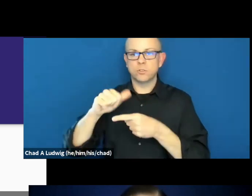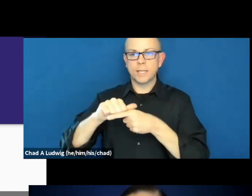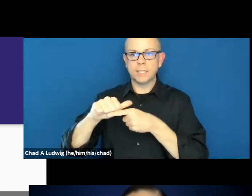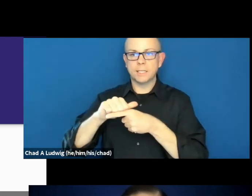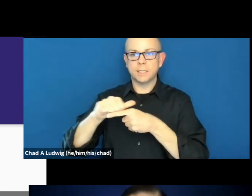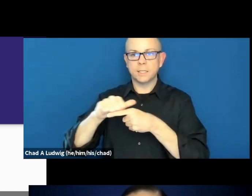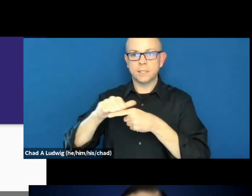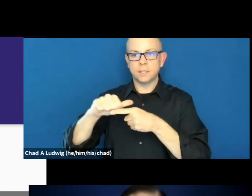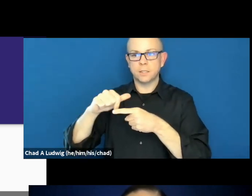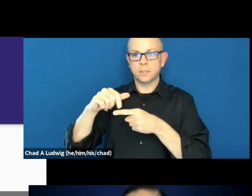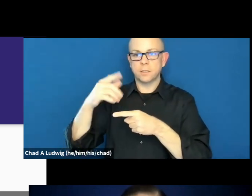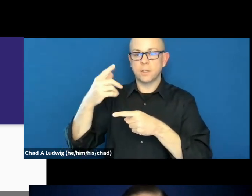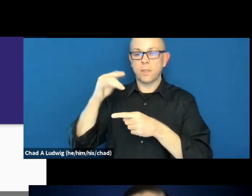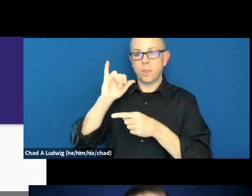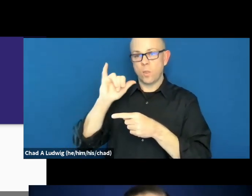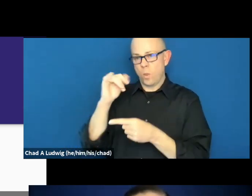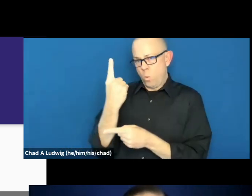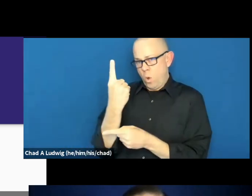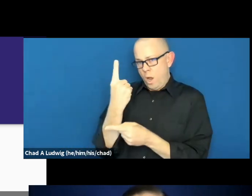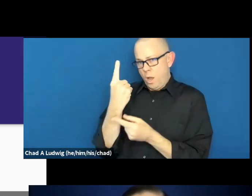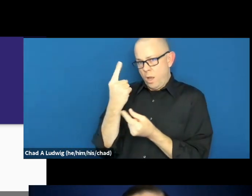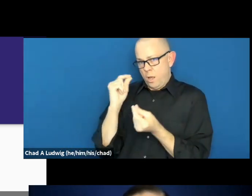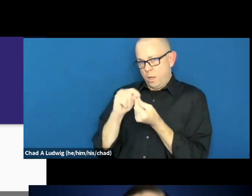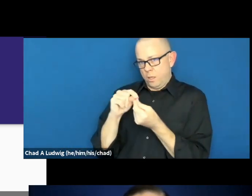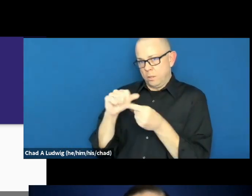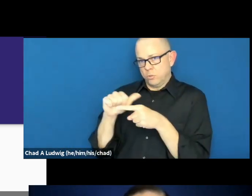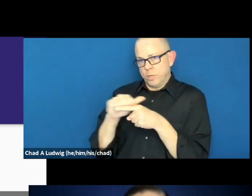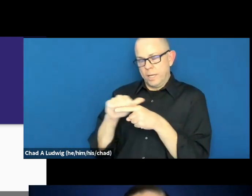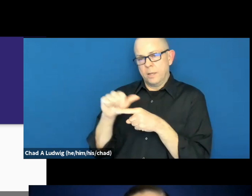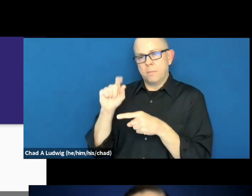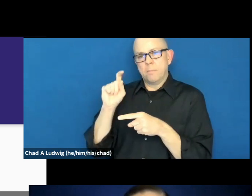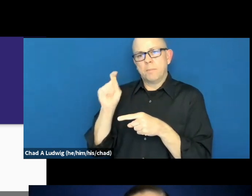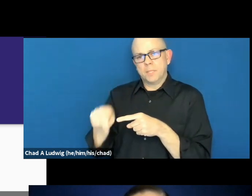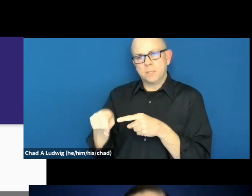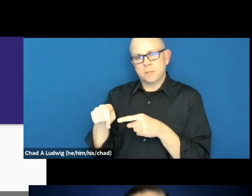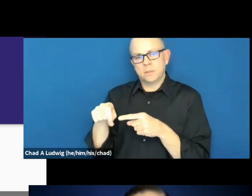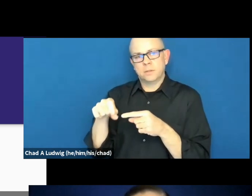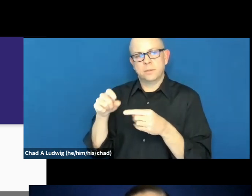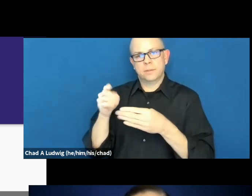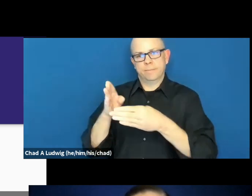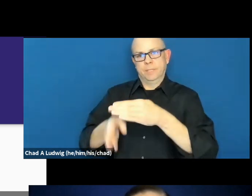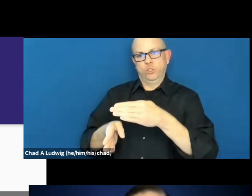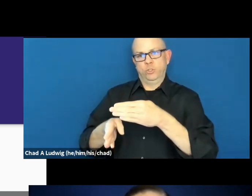Initially, it was kind of difficult to figure out what we needed to do, and the training helped Right. quite a bit with that.